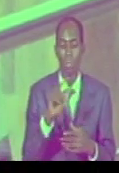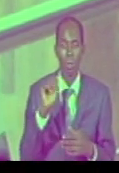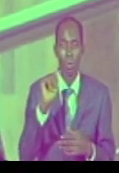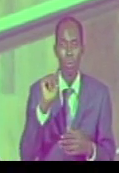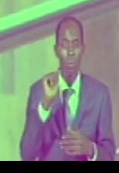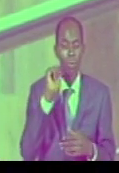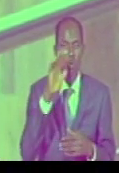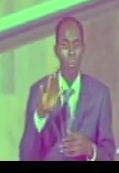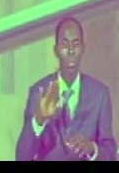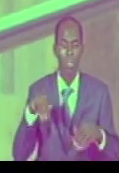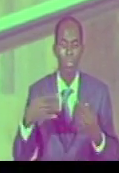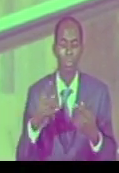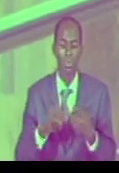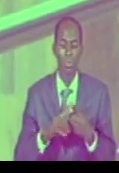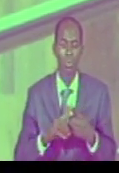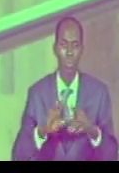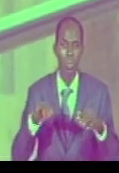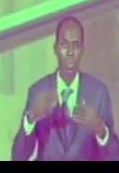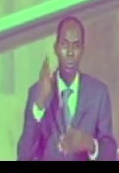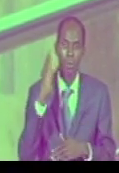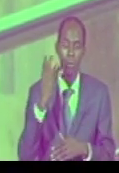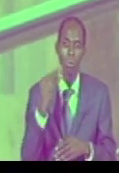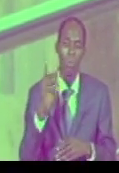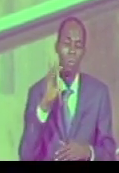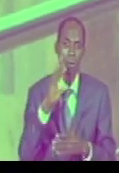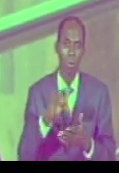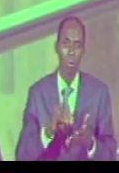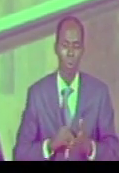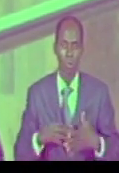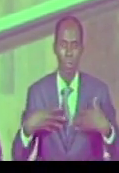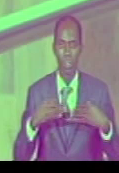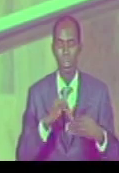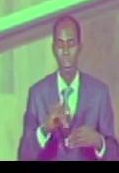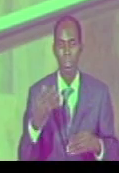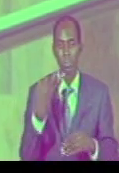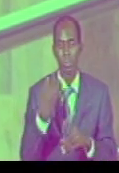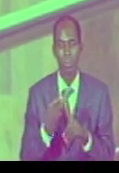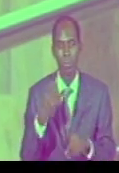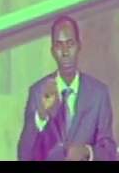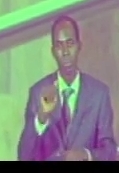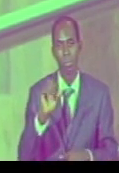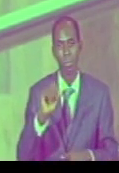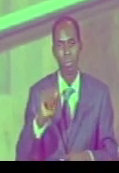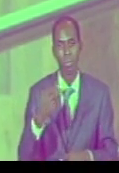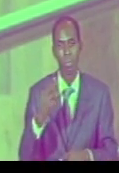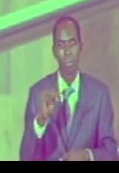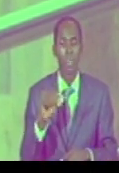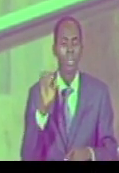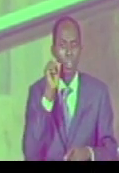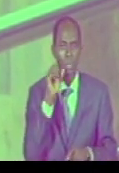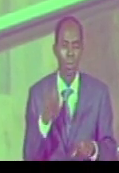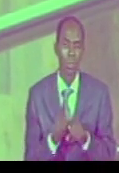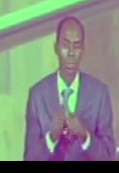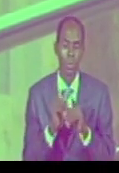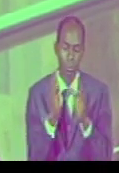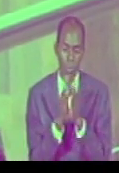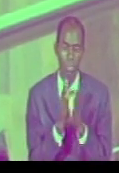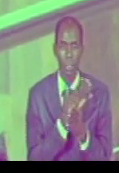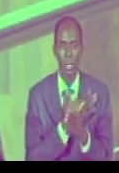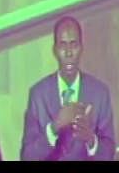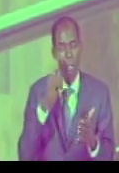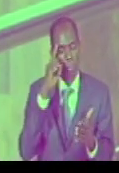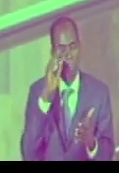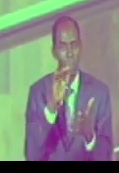of how God healed her of asthma. And I prayed and believed God for my healing. And then during the period of testimonies, I discovered that I could breathe